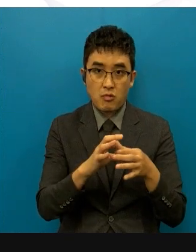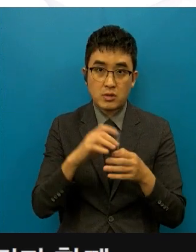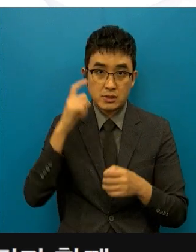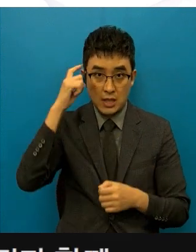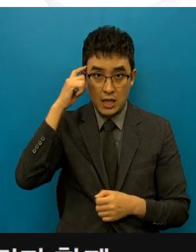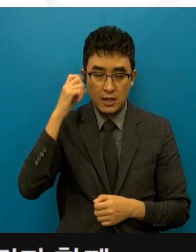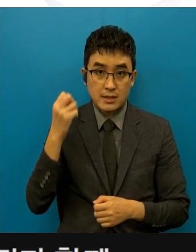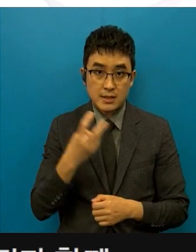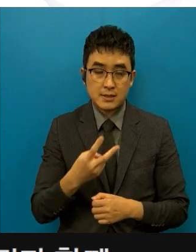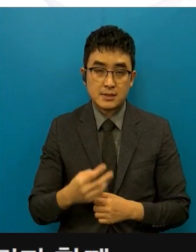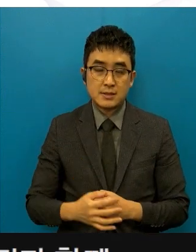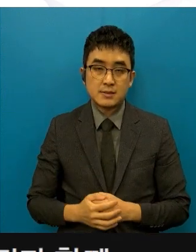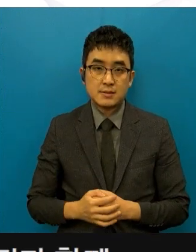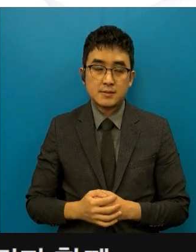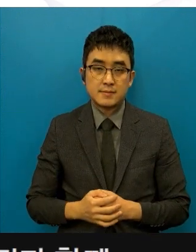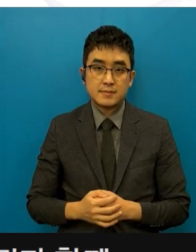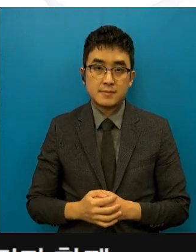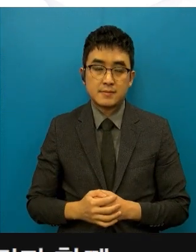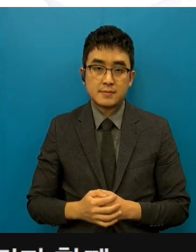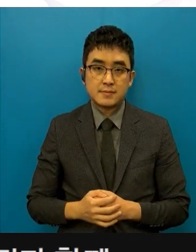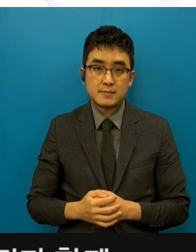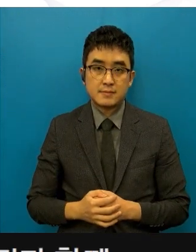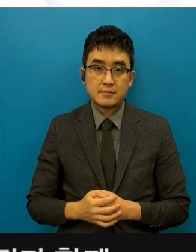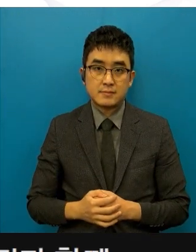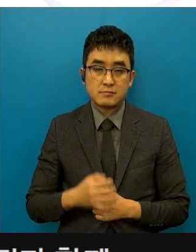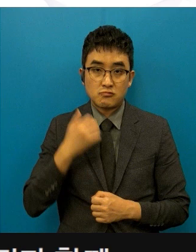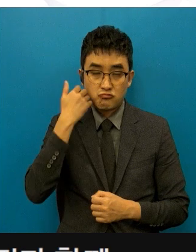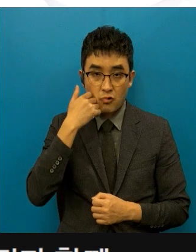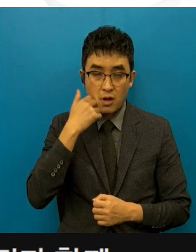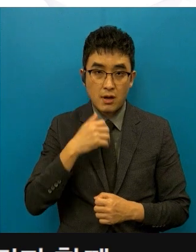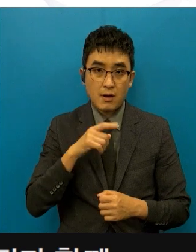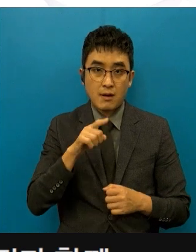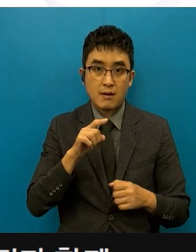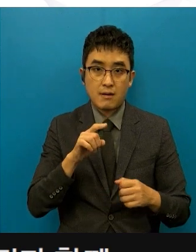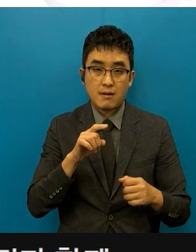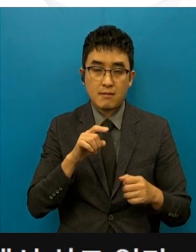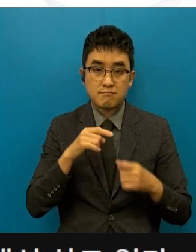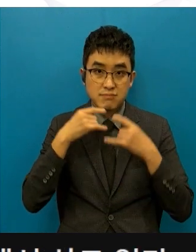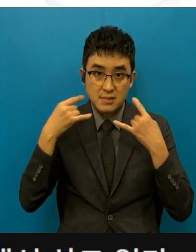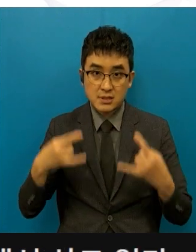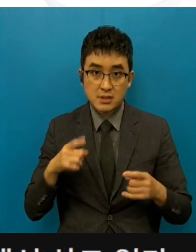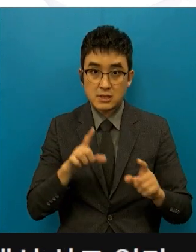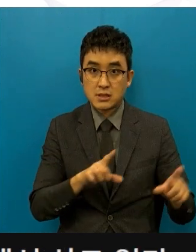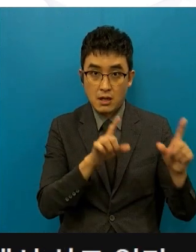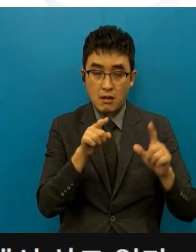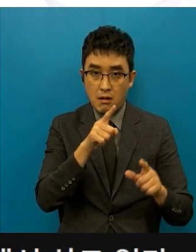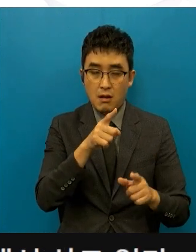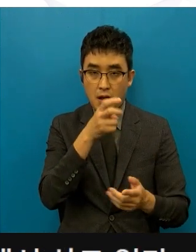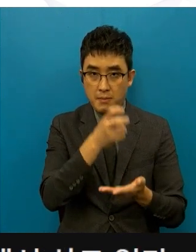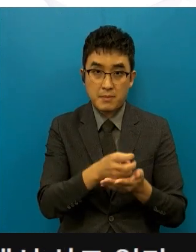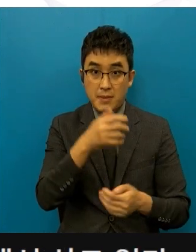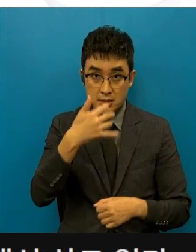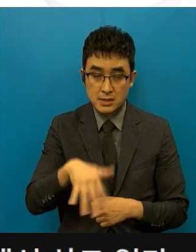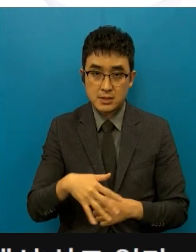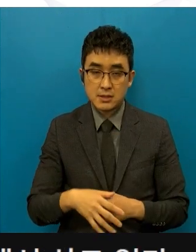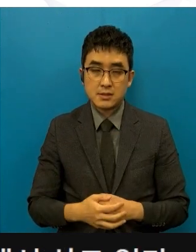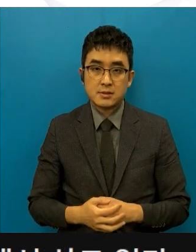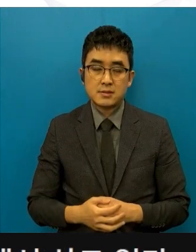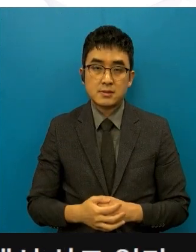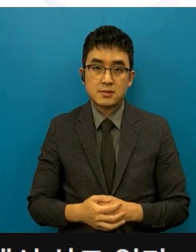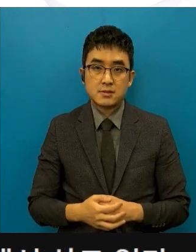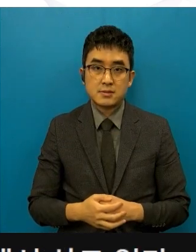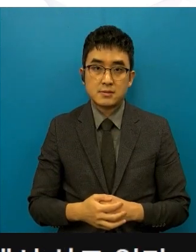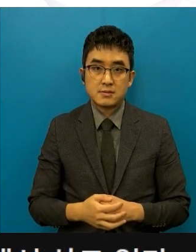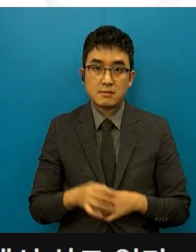say, France, where assisted suicide is not legal. If they want to travel to the Netherlands, where they can receive